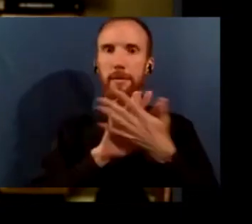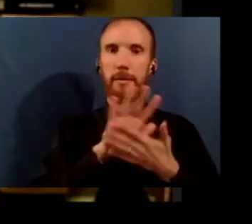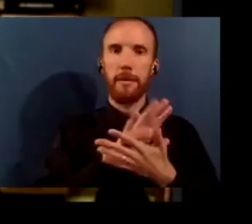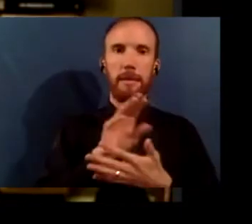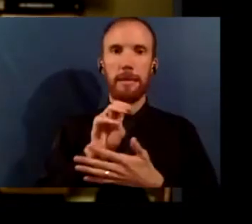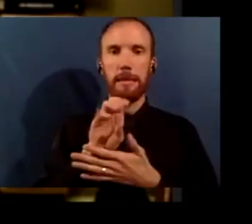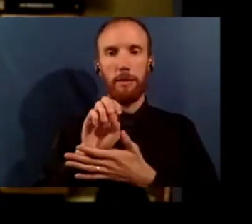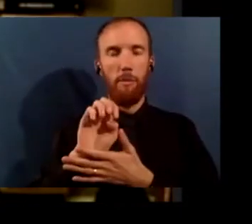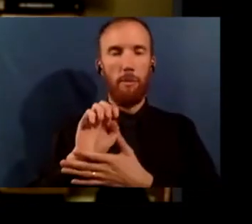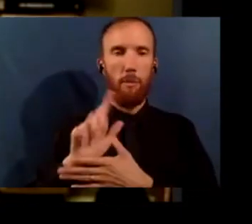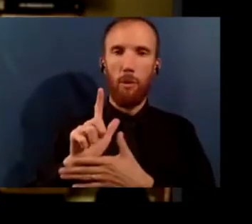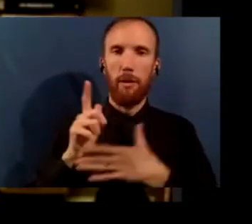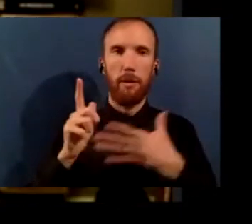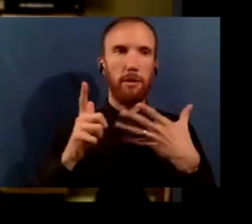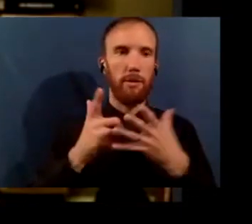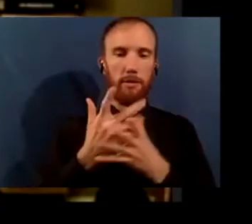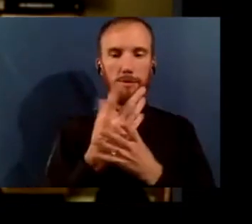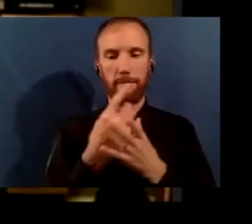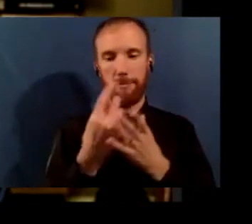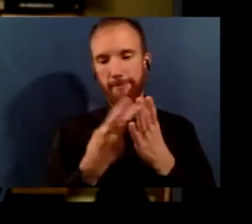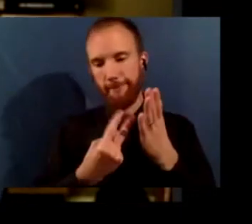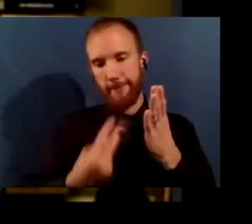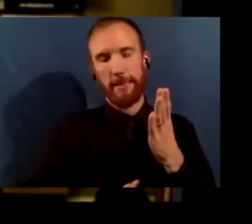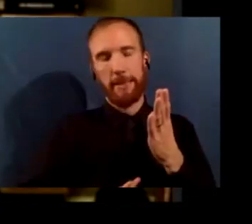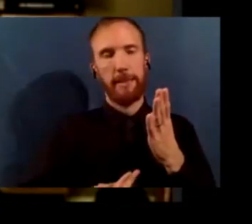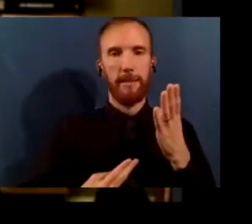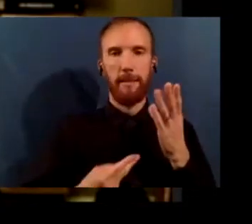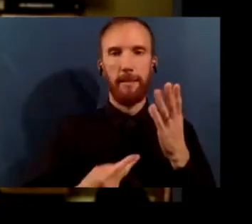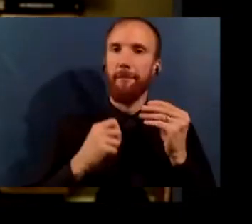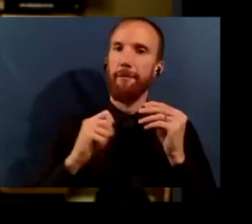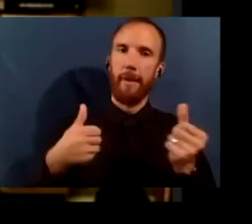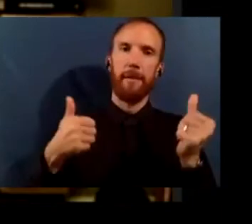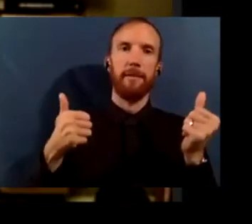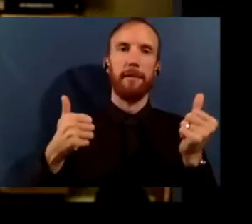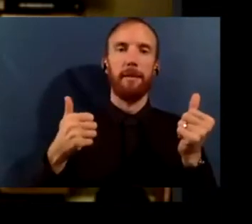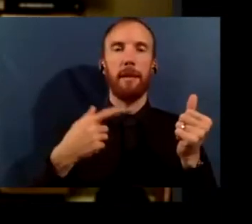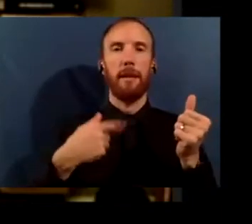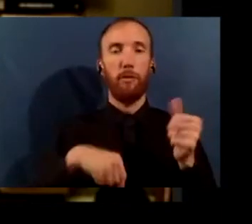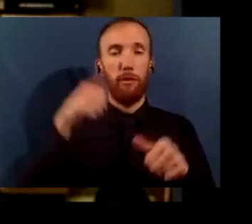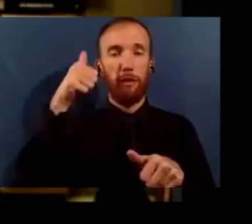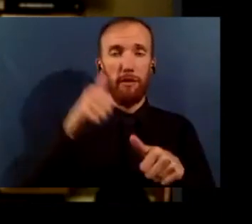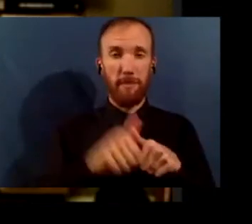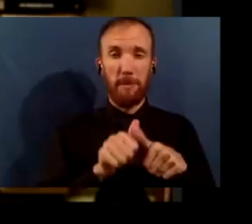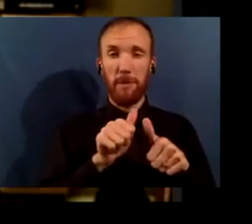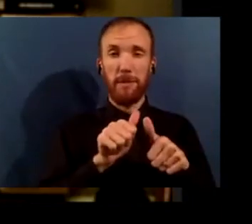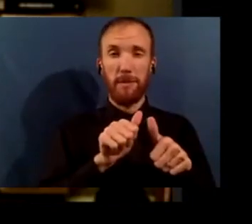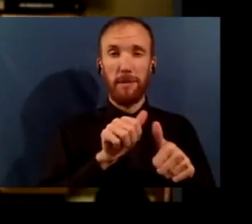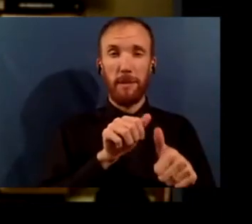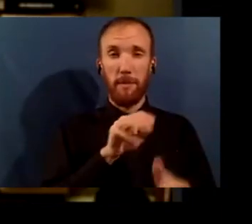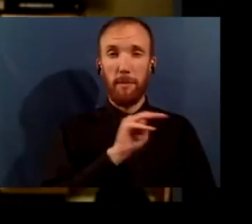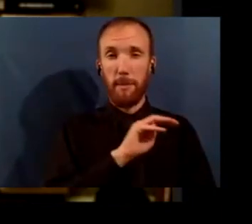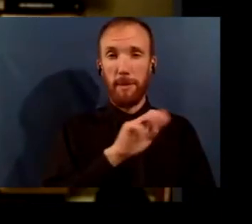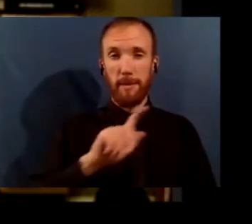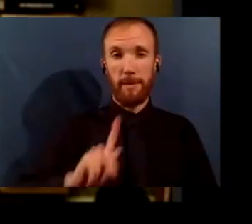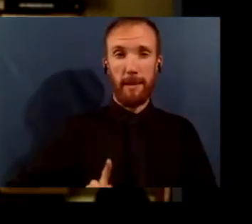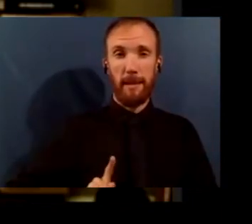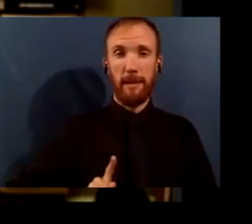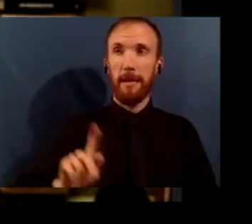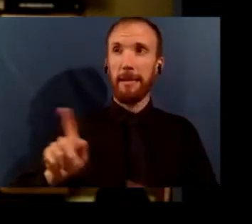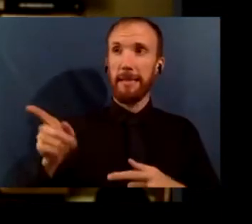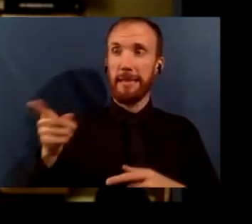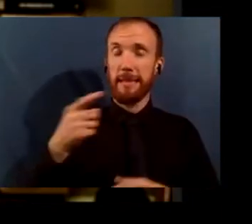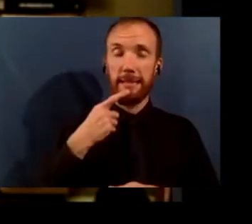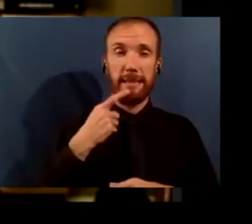it's in a moral quicksand. It's sinking fast. You remember King's line, you know, when it's darkest